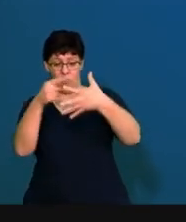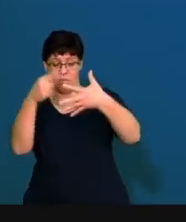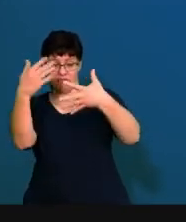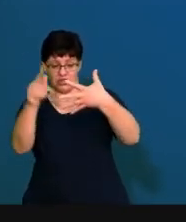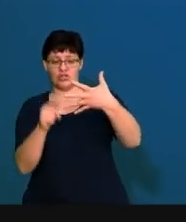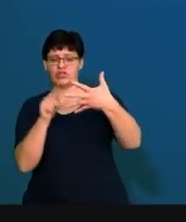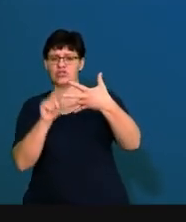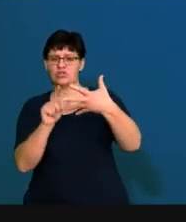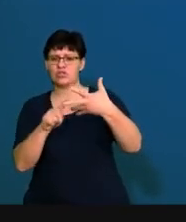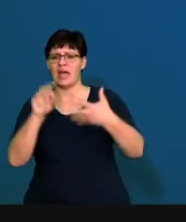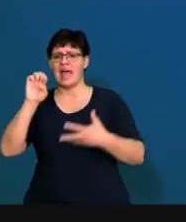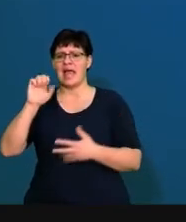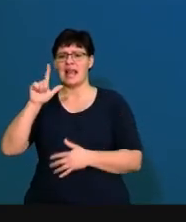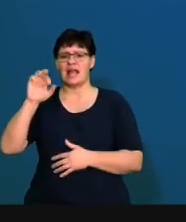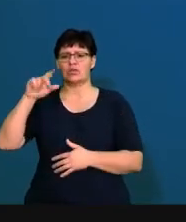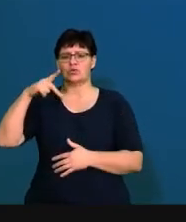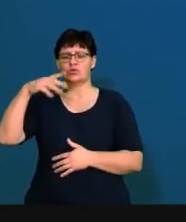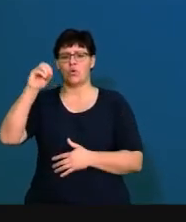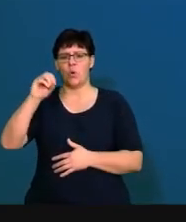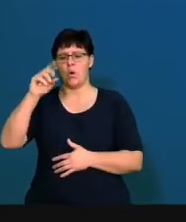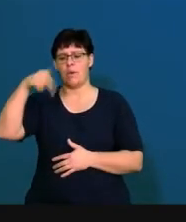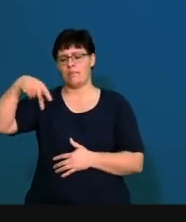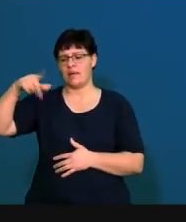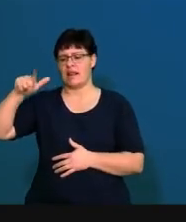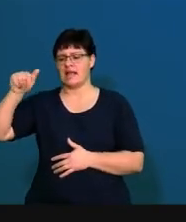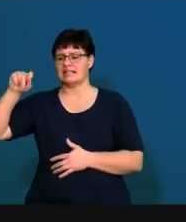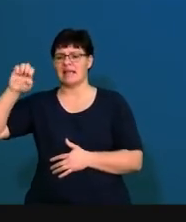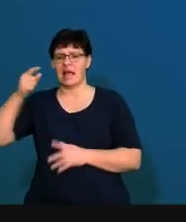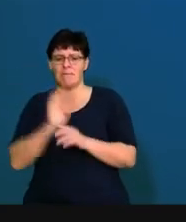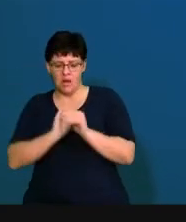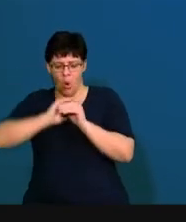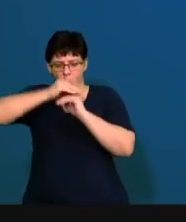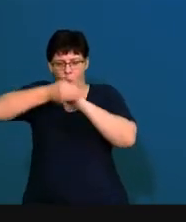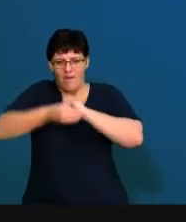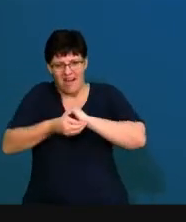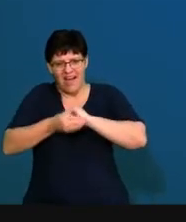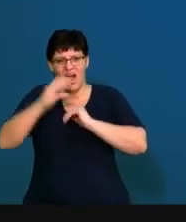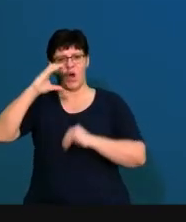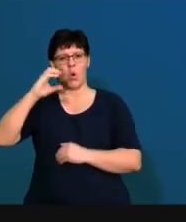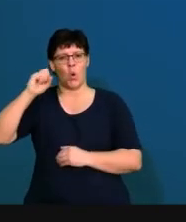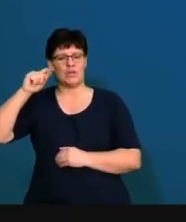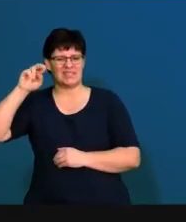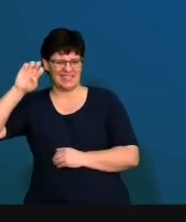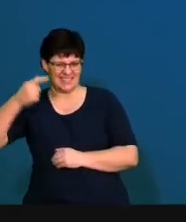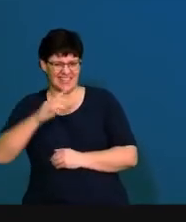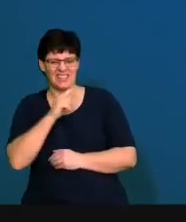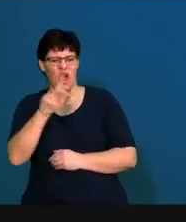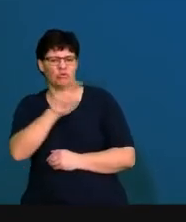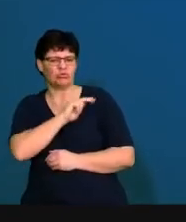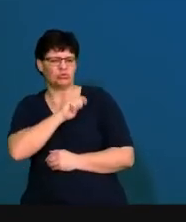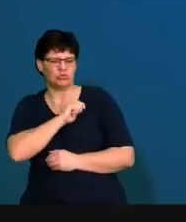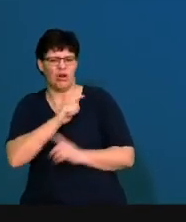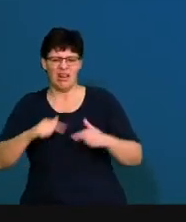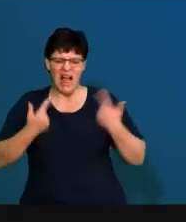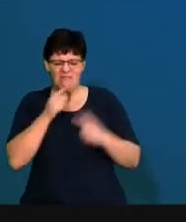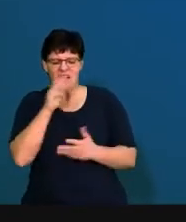got the electroplating. Sometimes we refer to electroplating as coating. So you'd see that in real life,